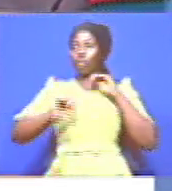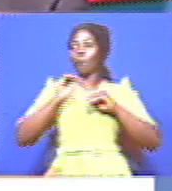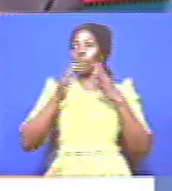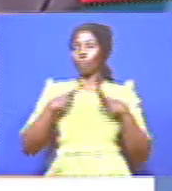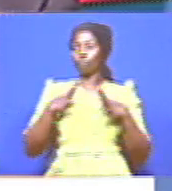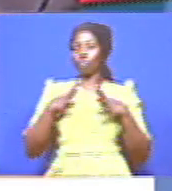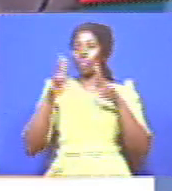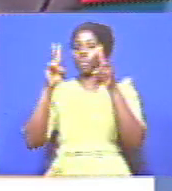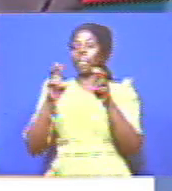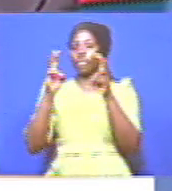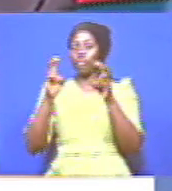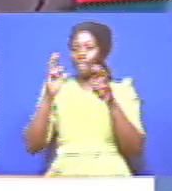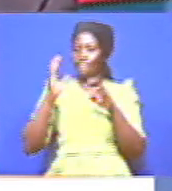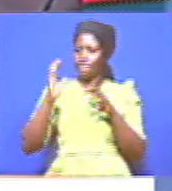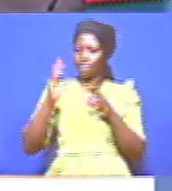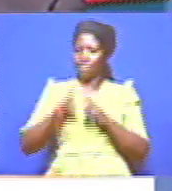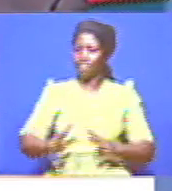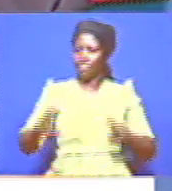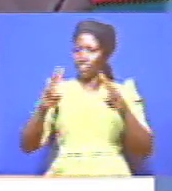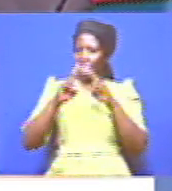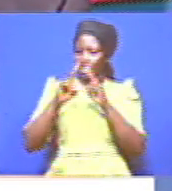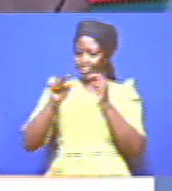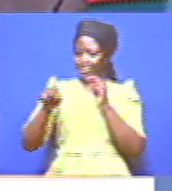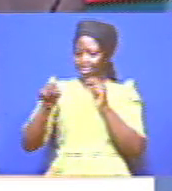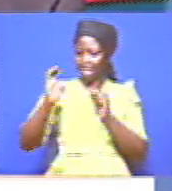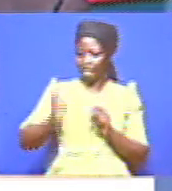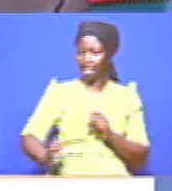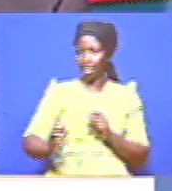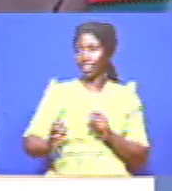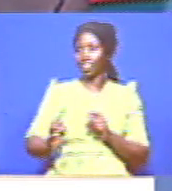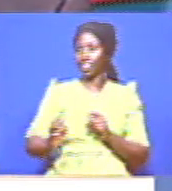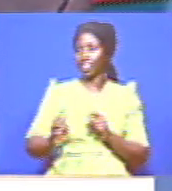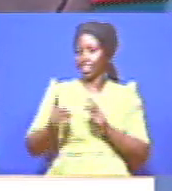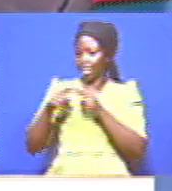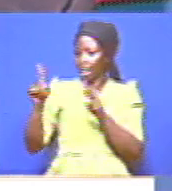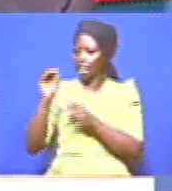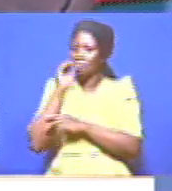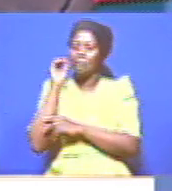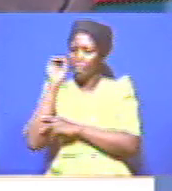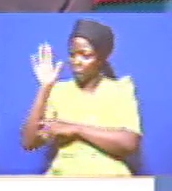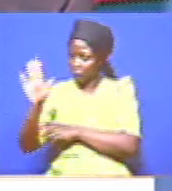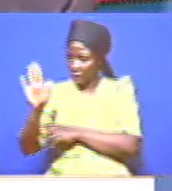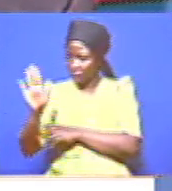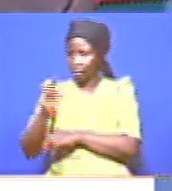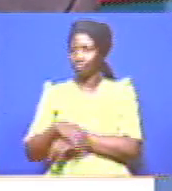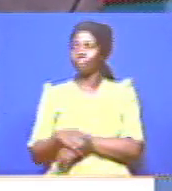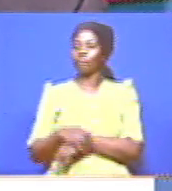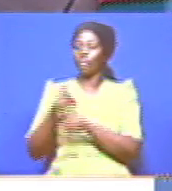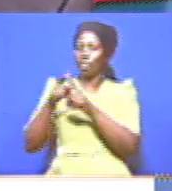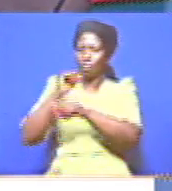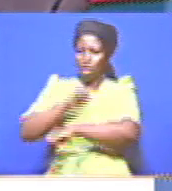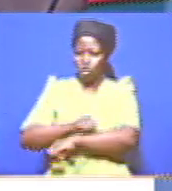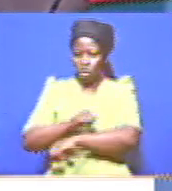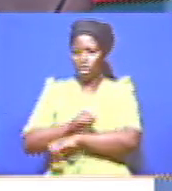values, which we are talking about, the ethics, mm-hmm. which starts actually at the home side, at mm-hmm. your home, at the house, mm-hmm. from the school and